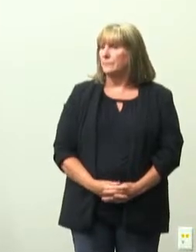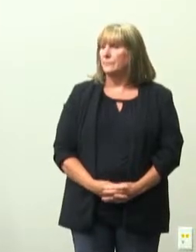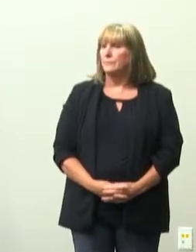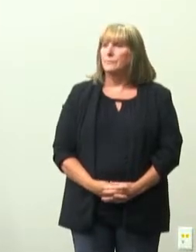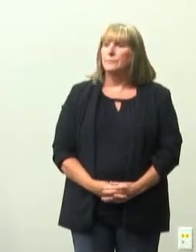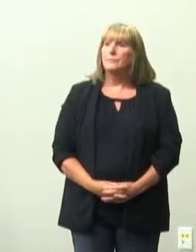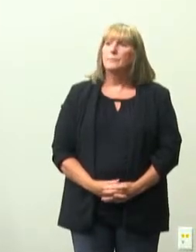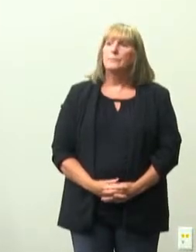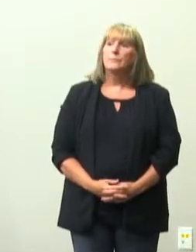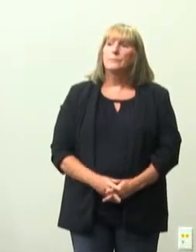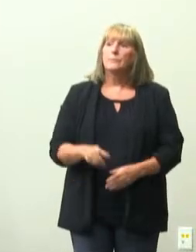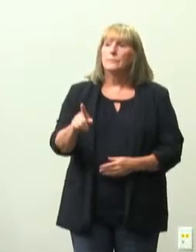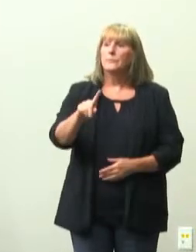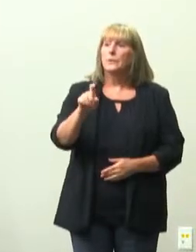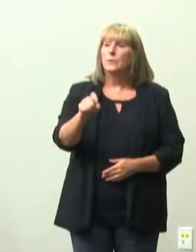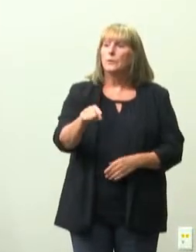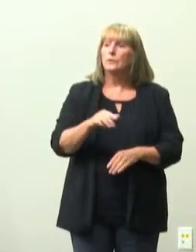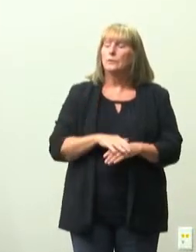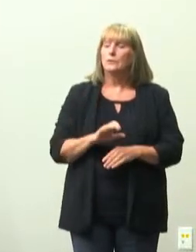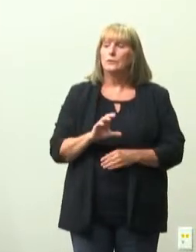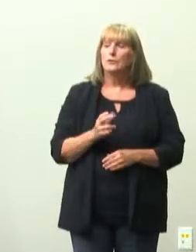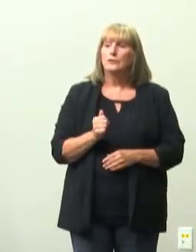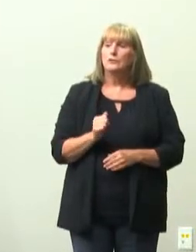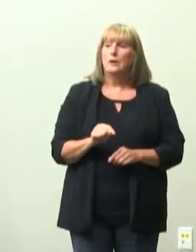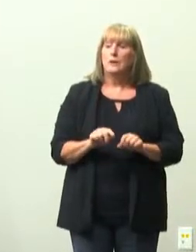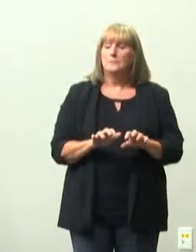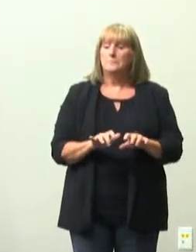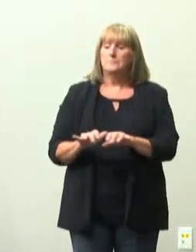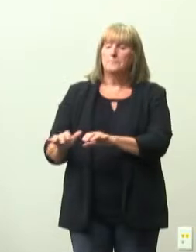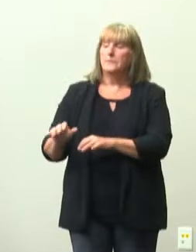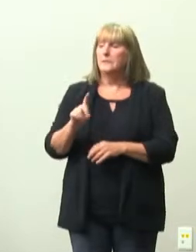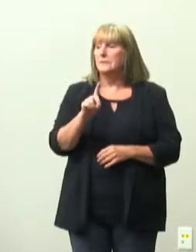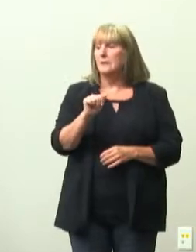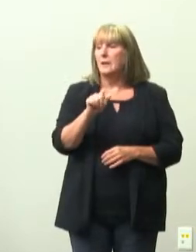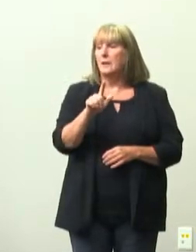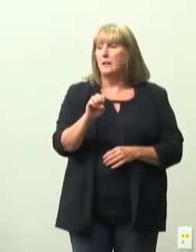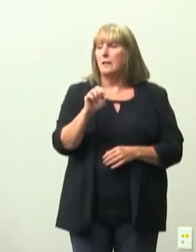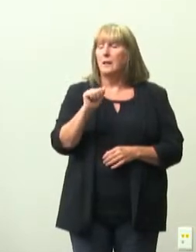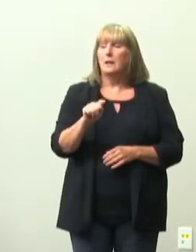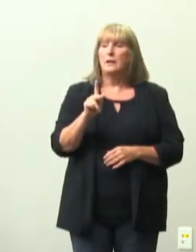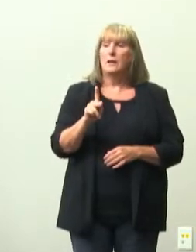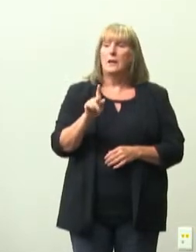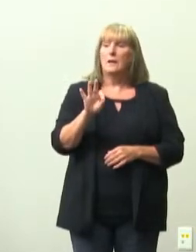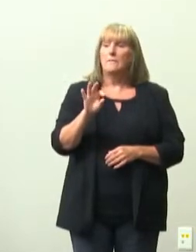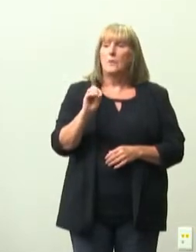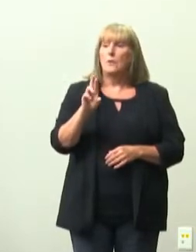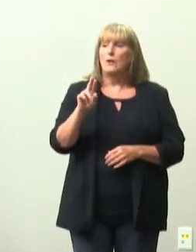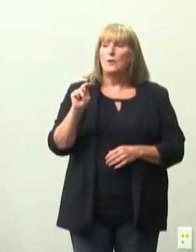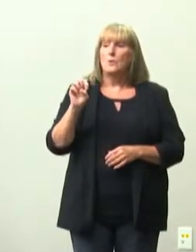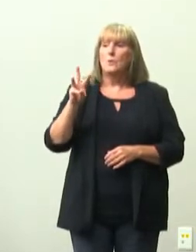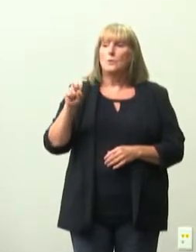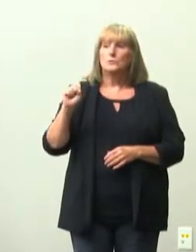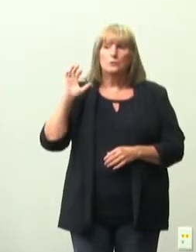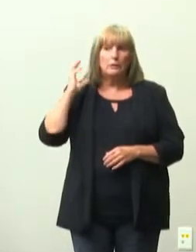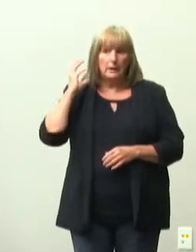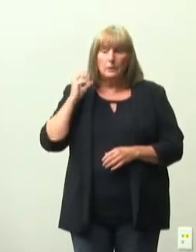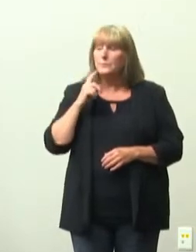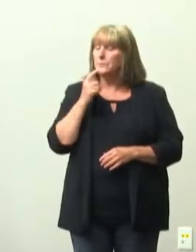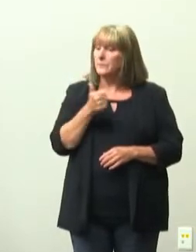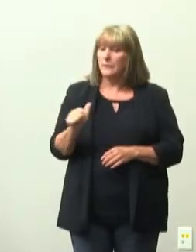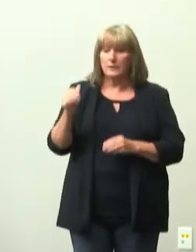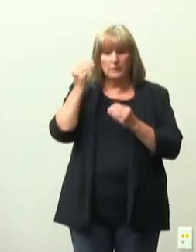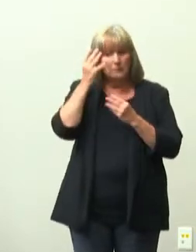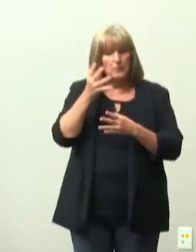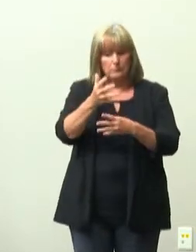We have a question on the chat from Dale at KFR News. He says, has any more information been